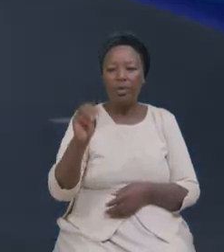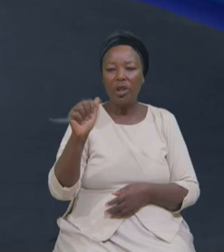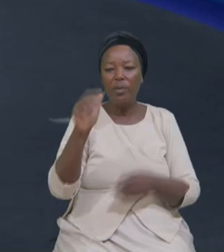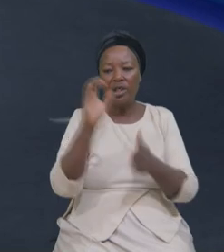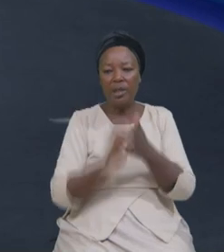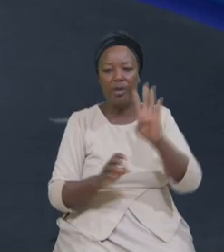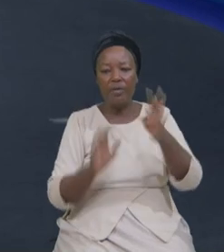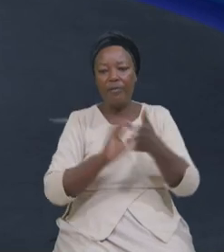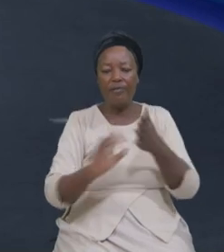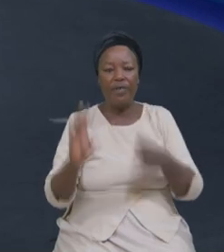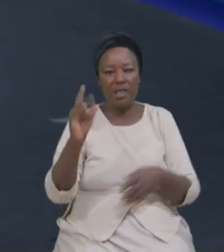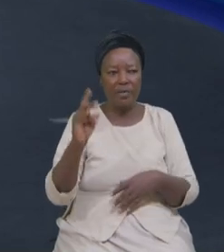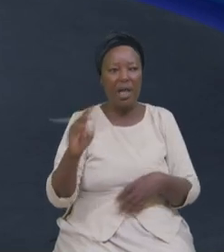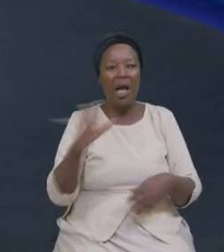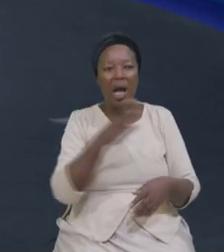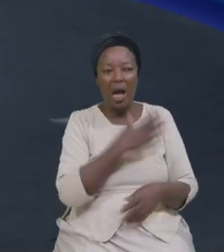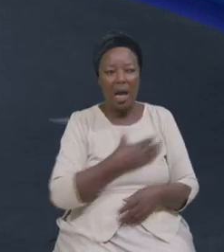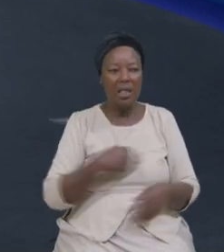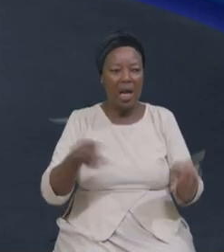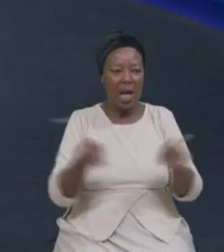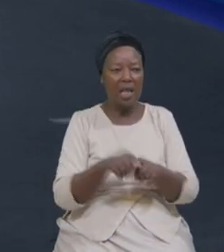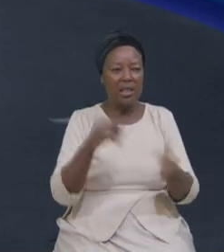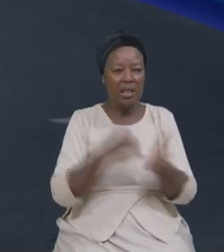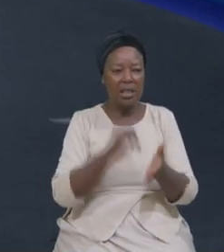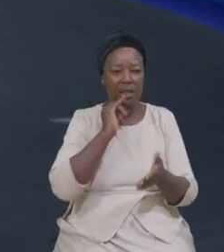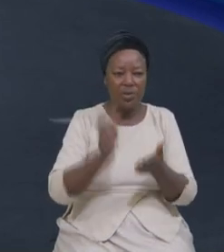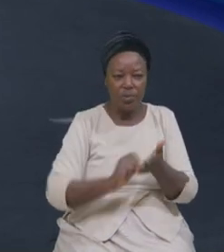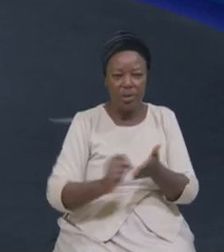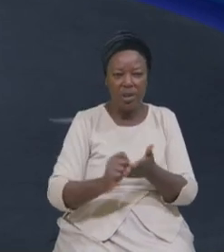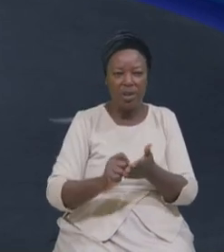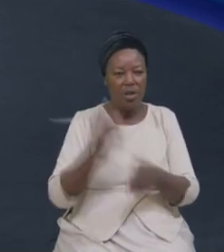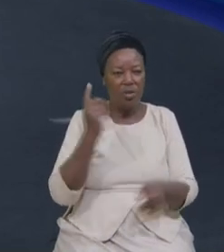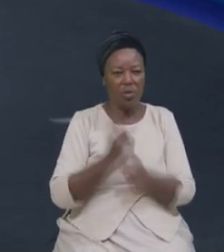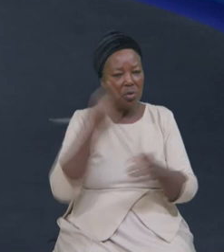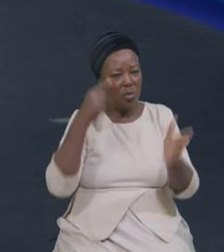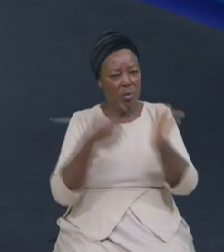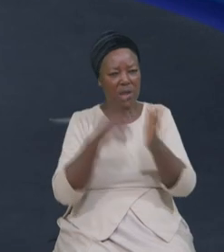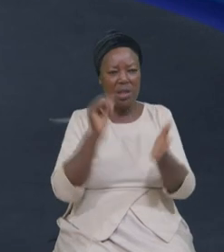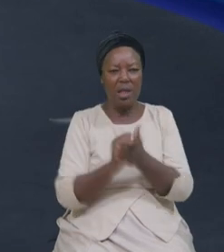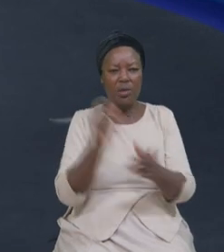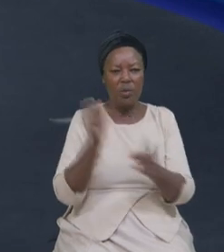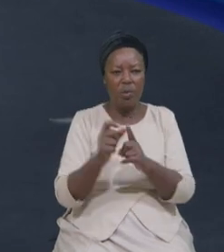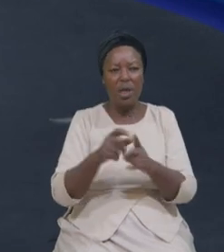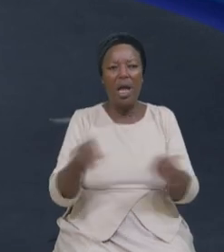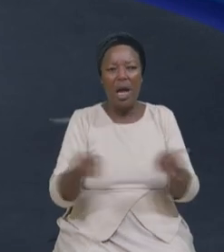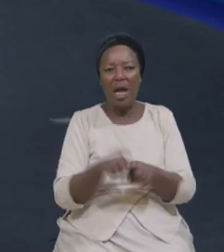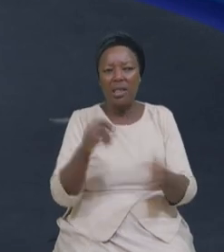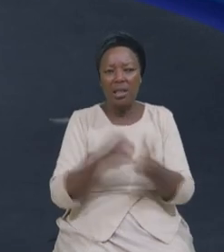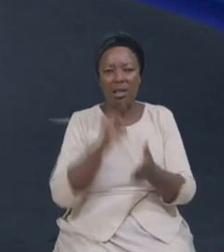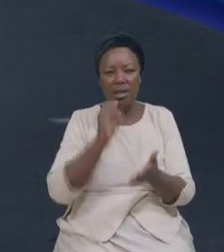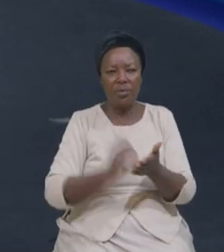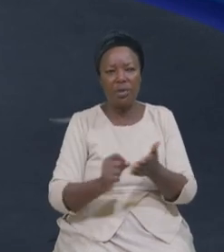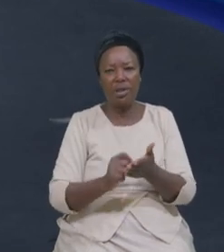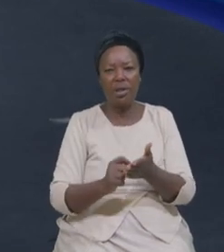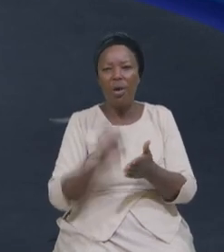it is written. I want you to take note of those words. As it is written, what comes to me,